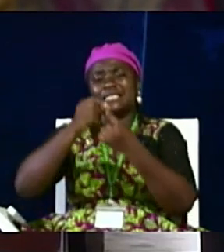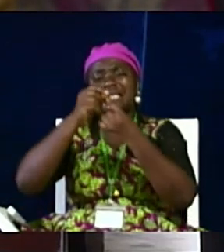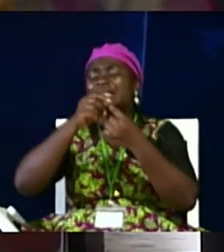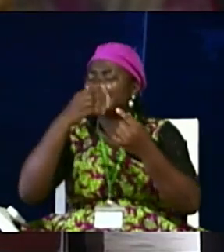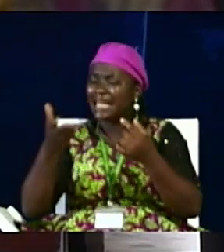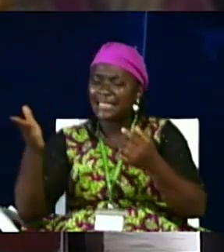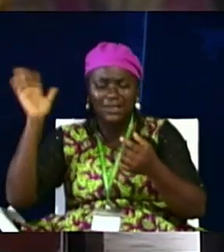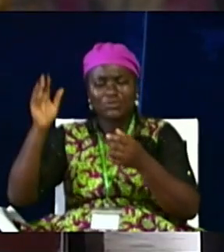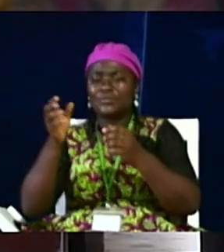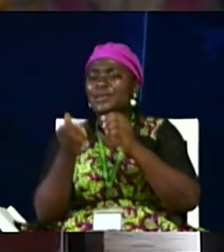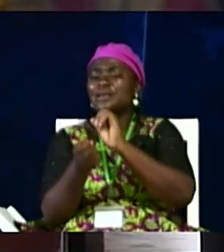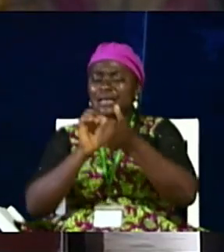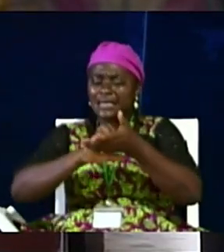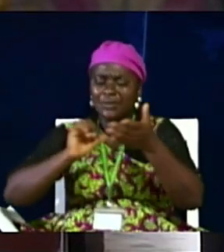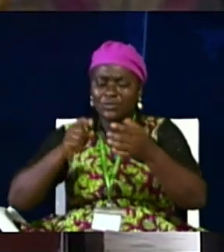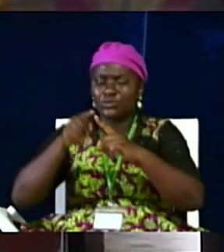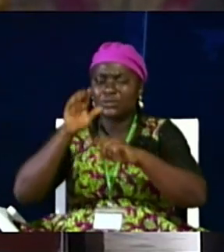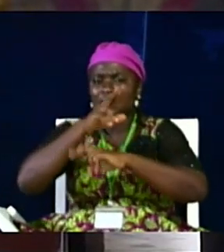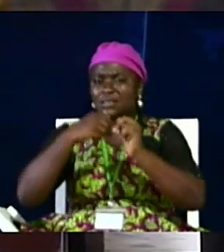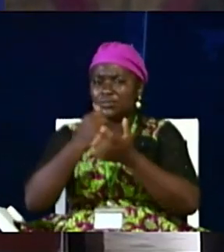in the name of Jesus.